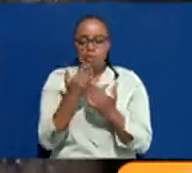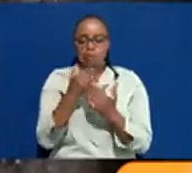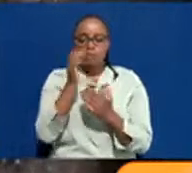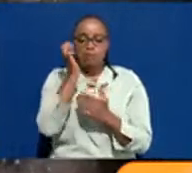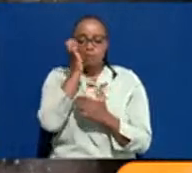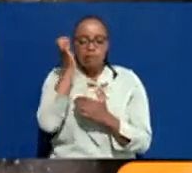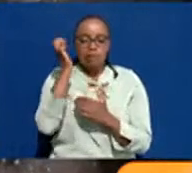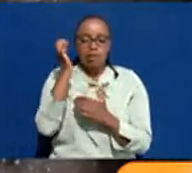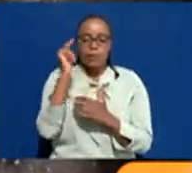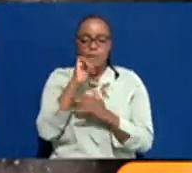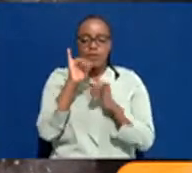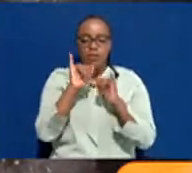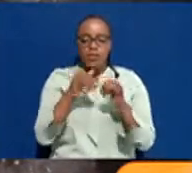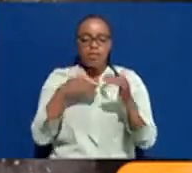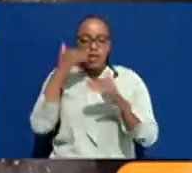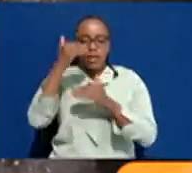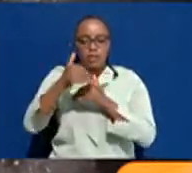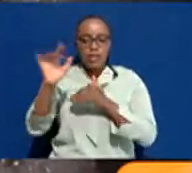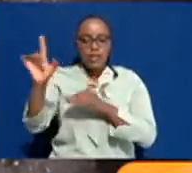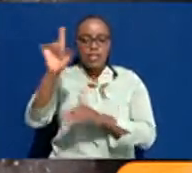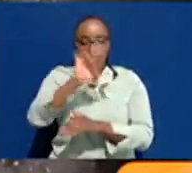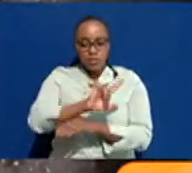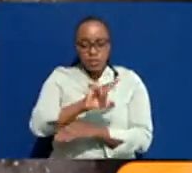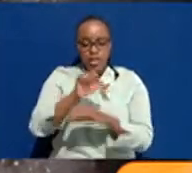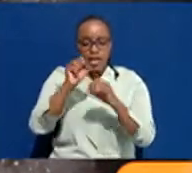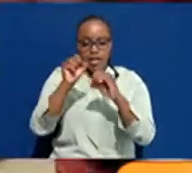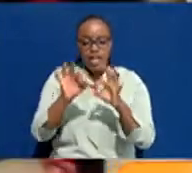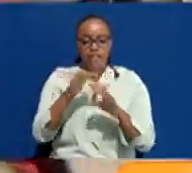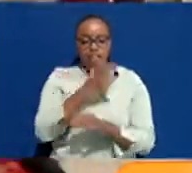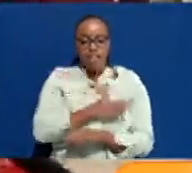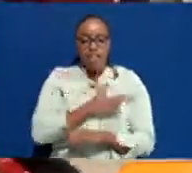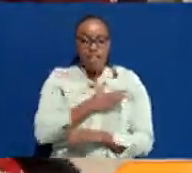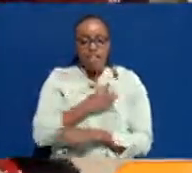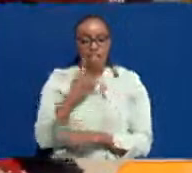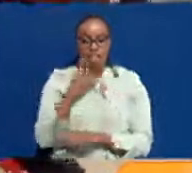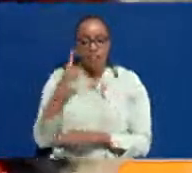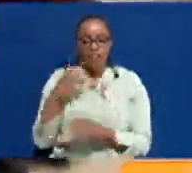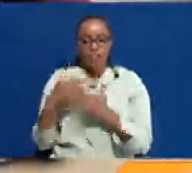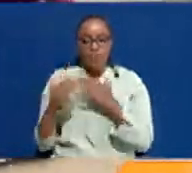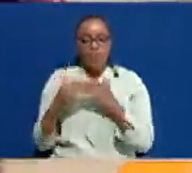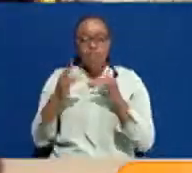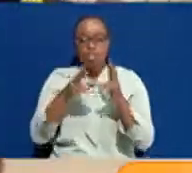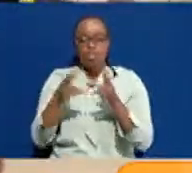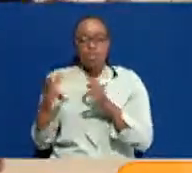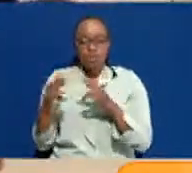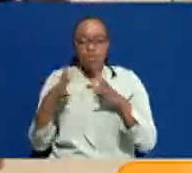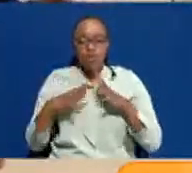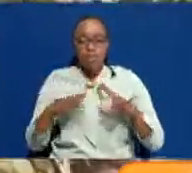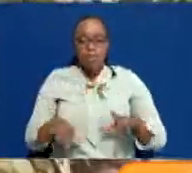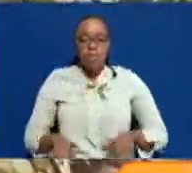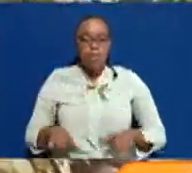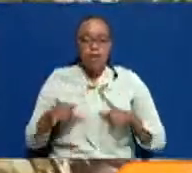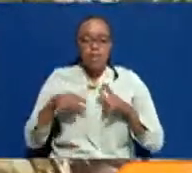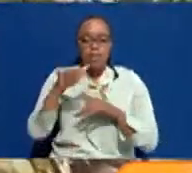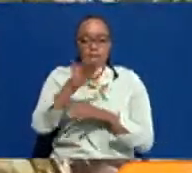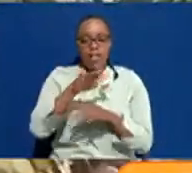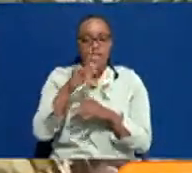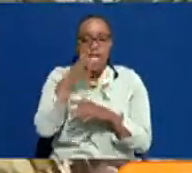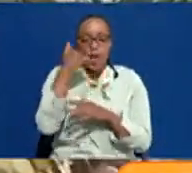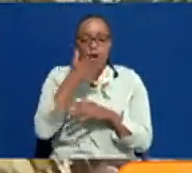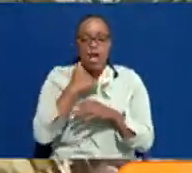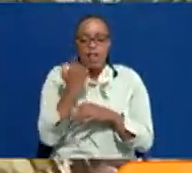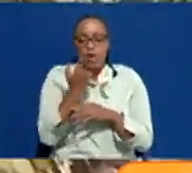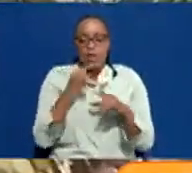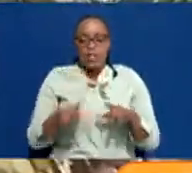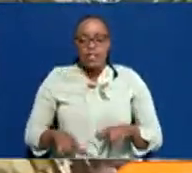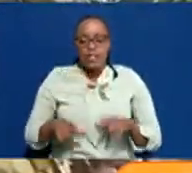to last them until the next day, if they are lucky. This is what has become normal for residents here who have been forced to